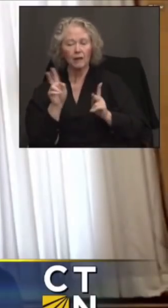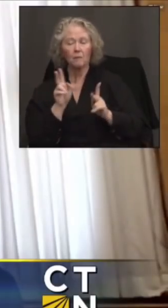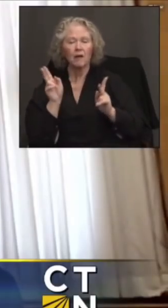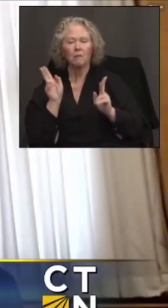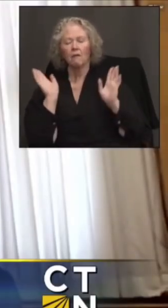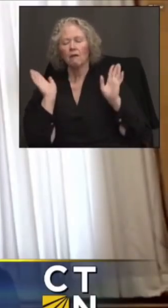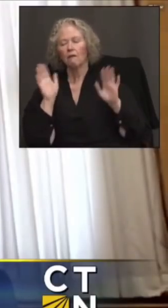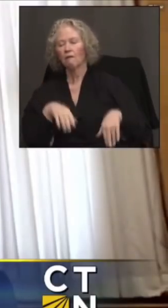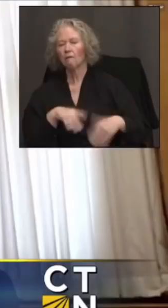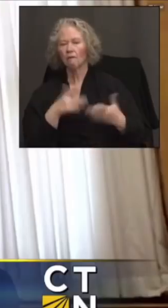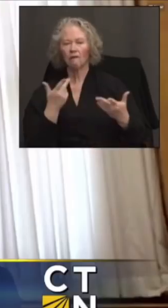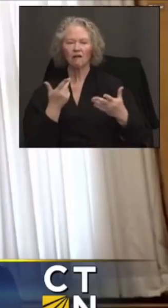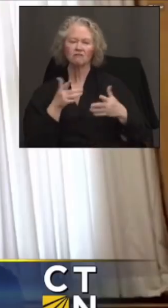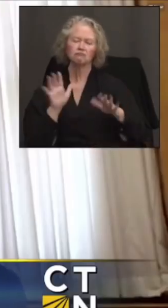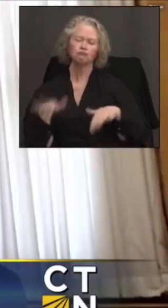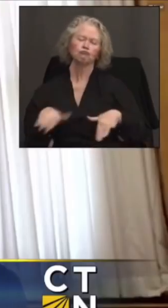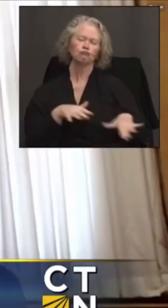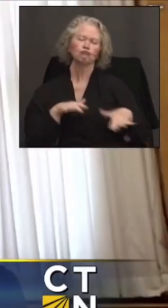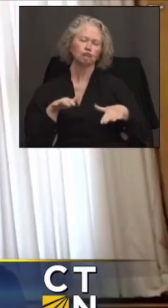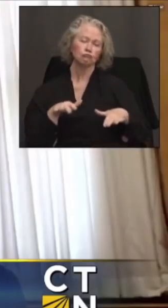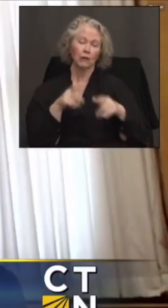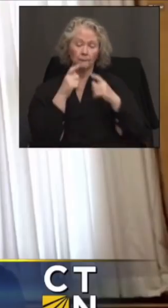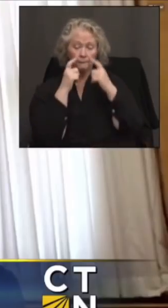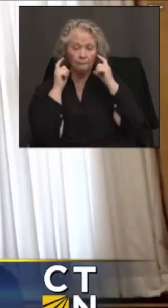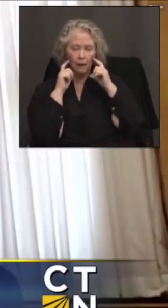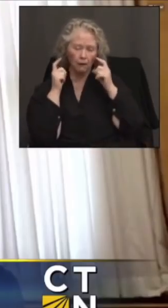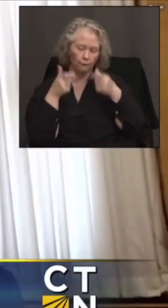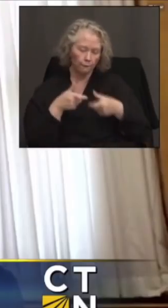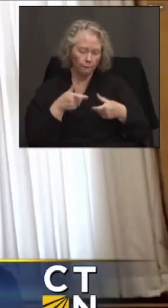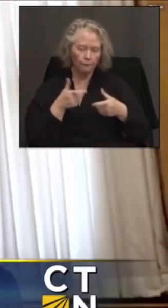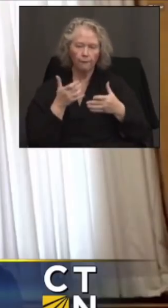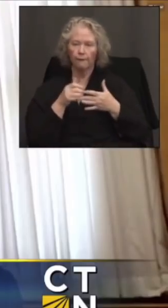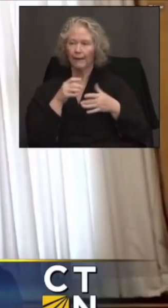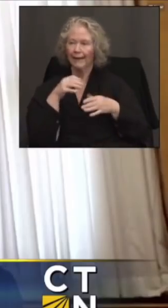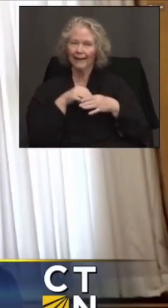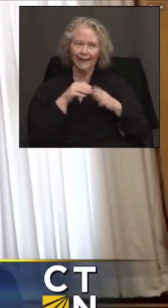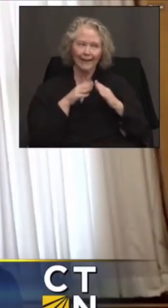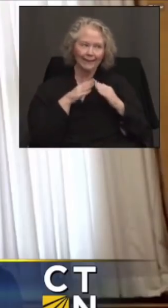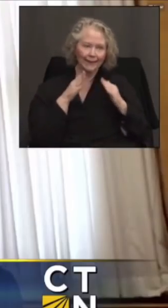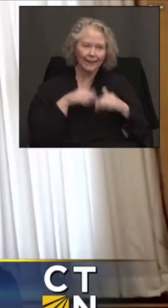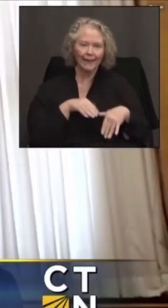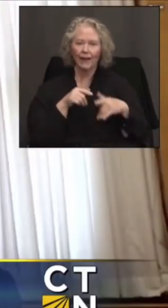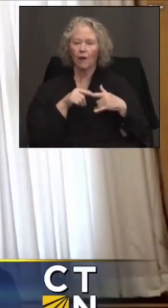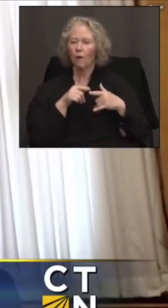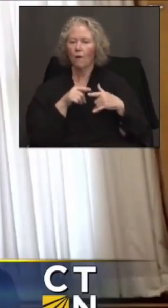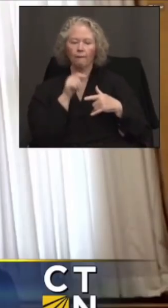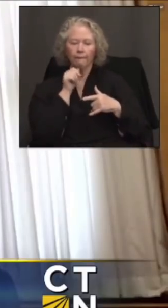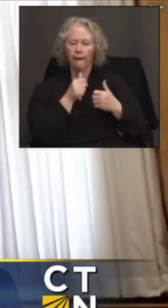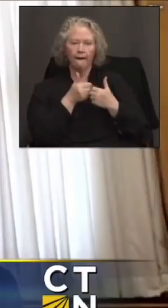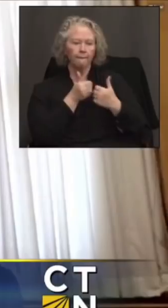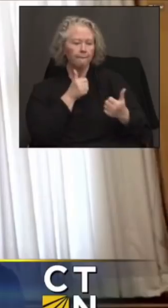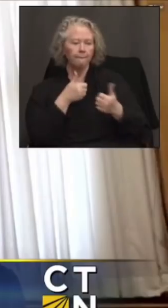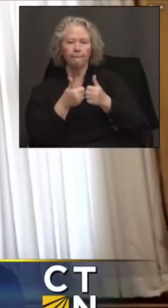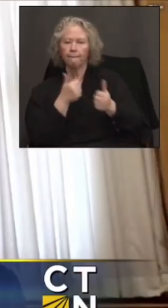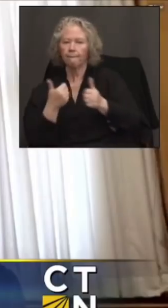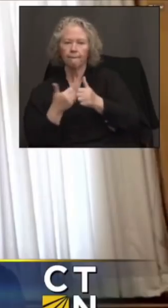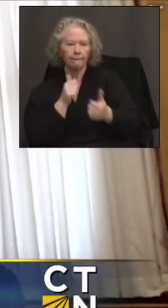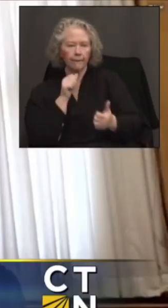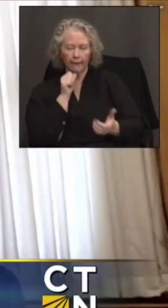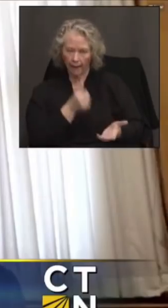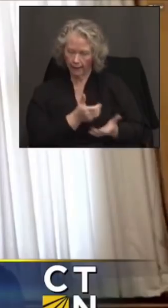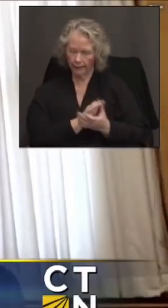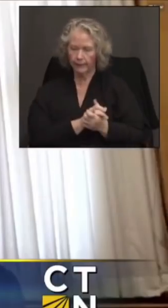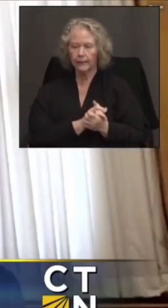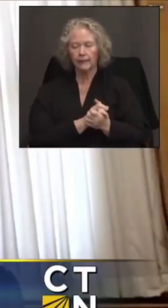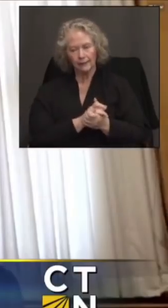quickly. They get casual with mask wearing, particularly when they're indoors and when they can't keep adequate distance from people. So,